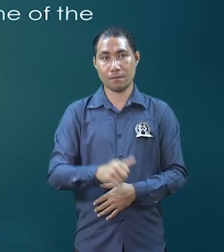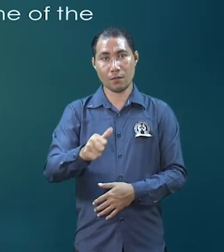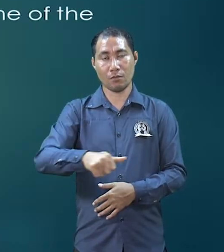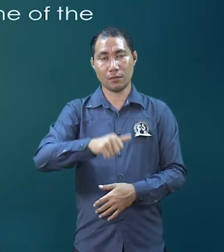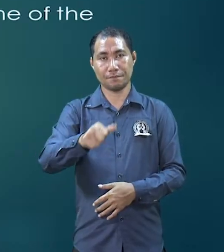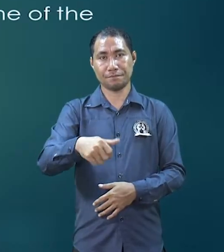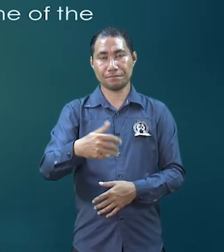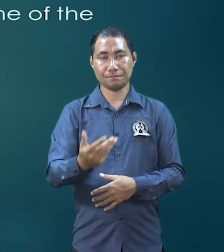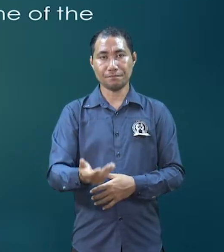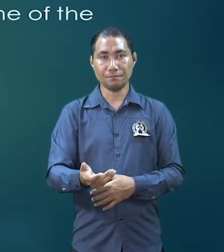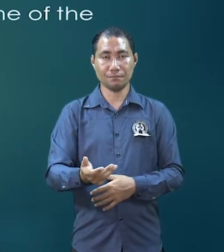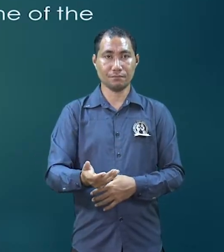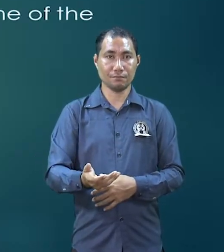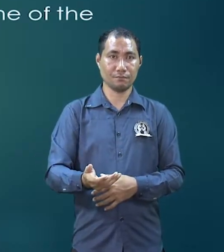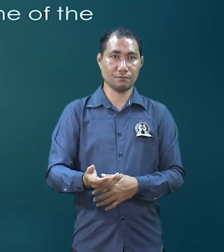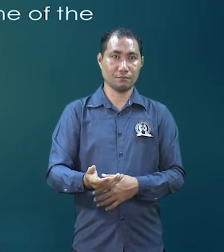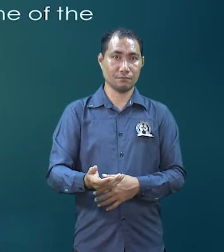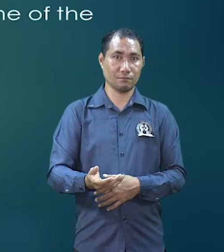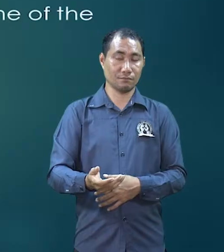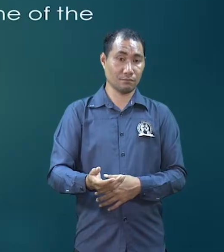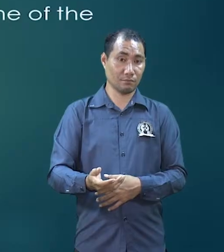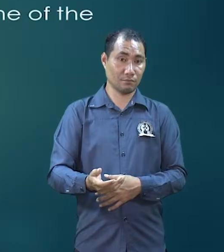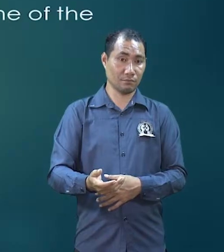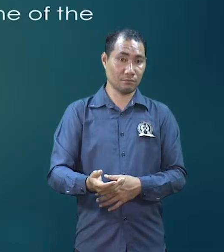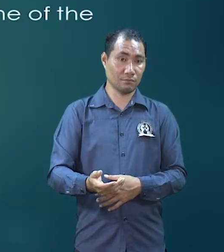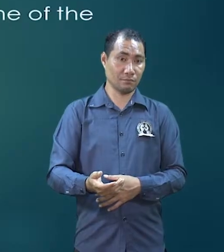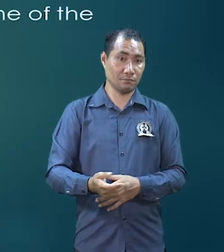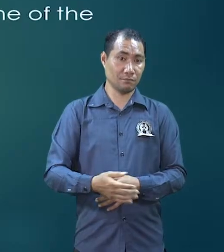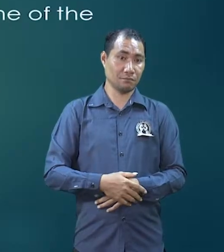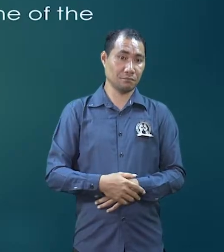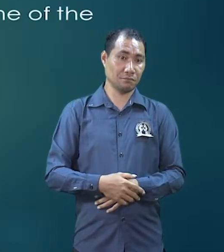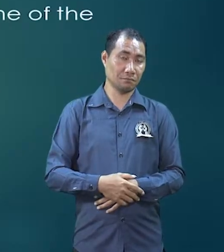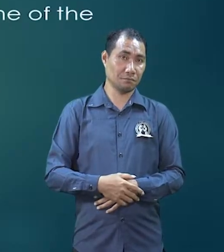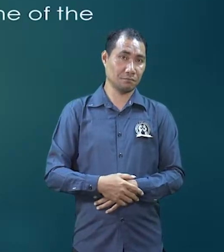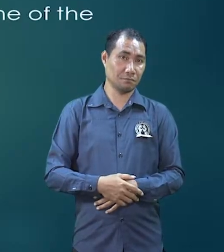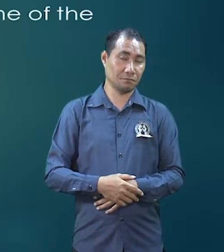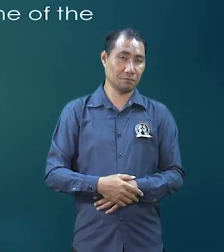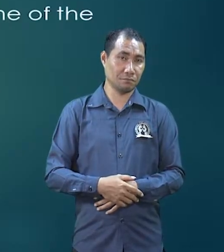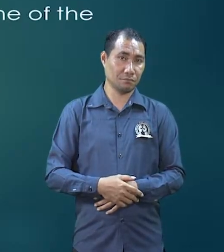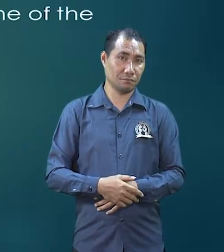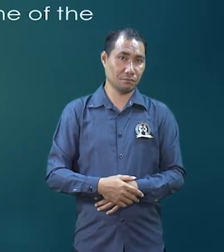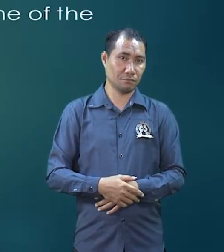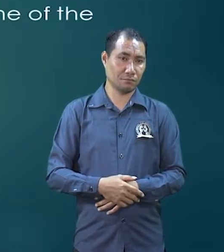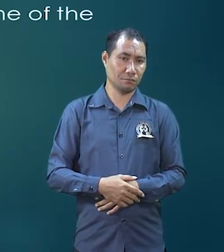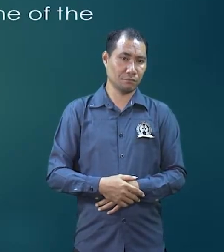All right. To be on the safe side,